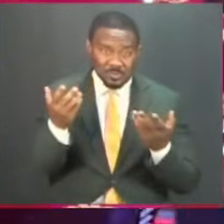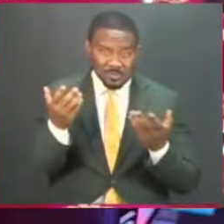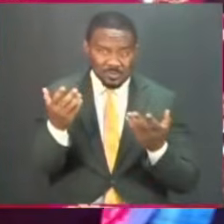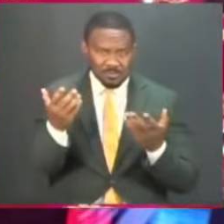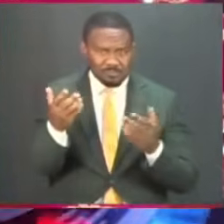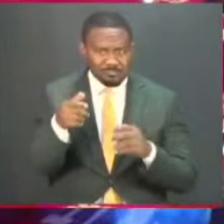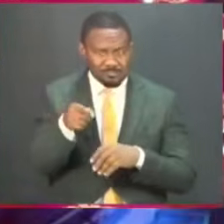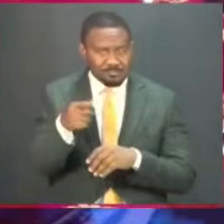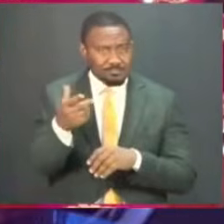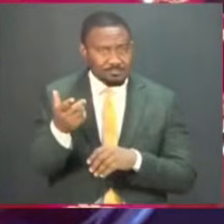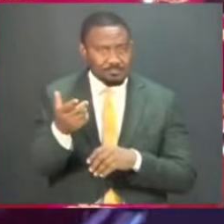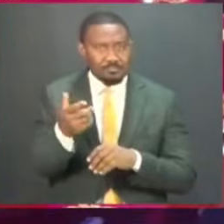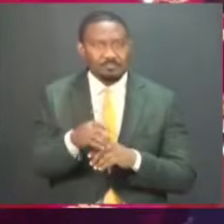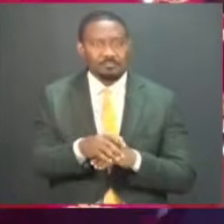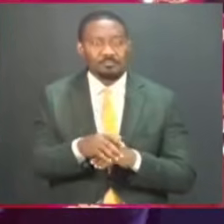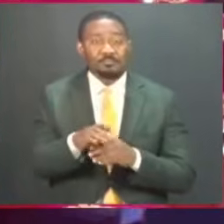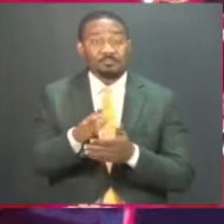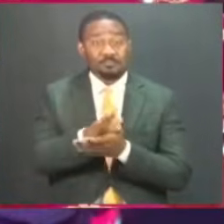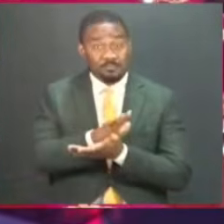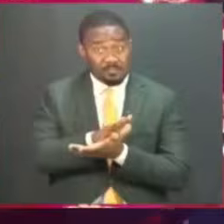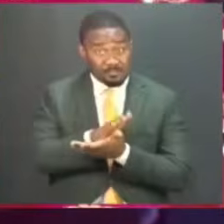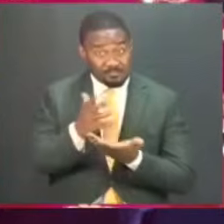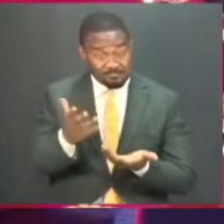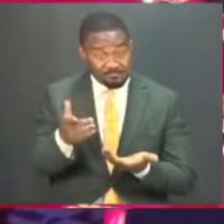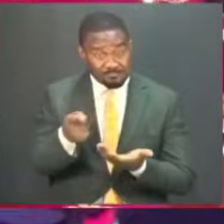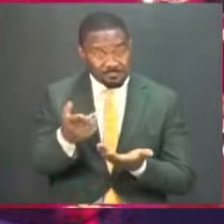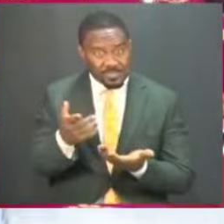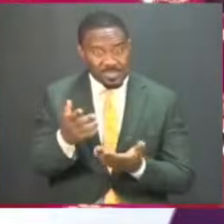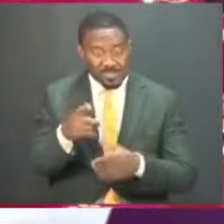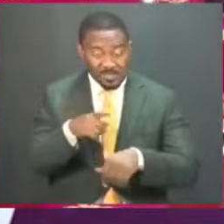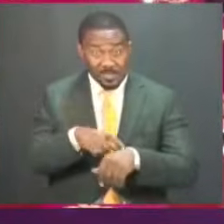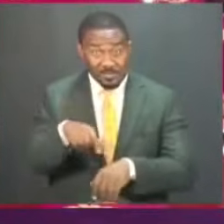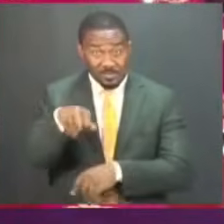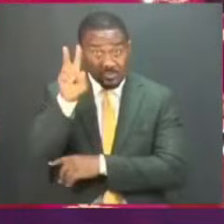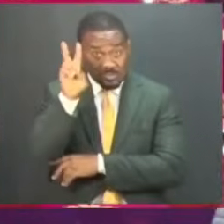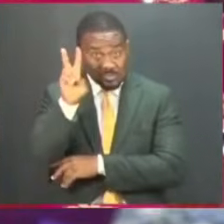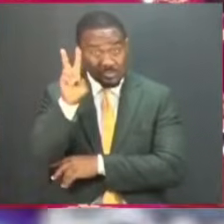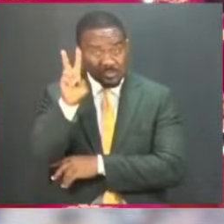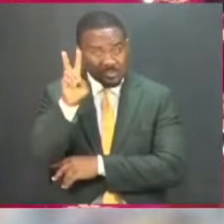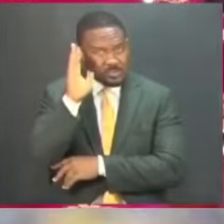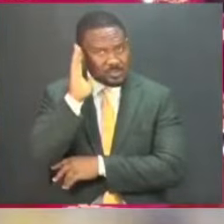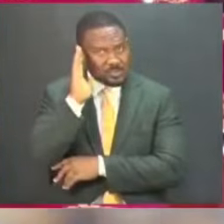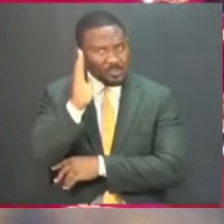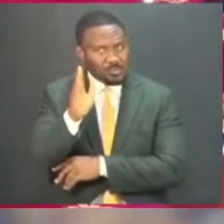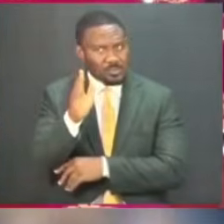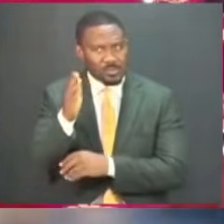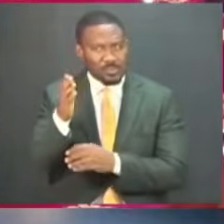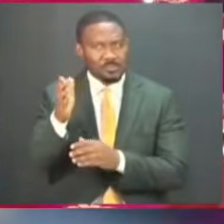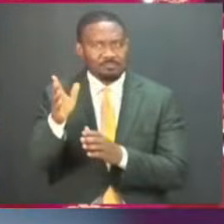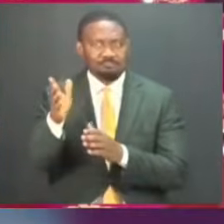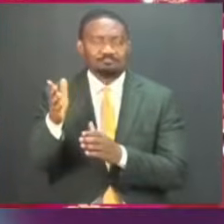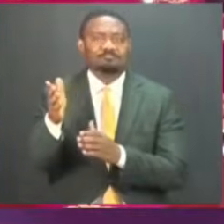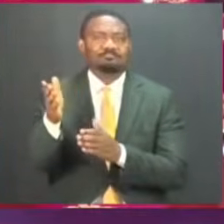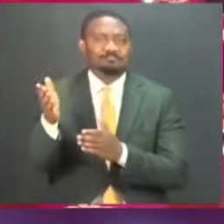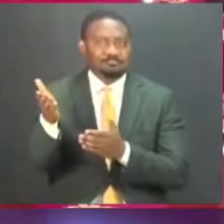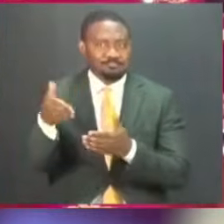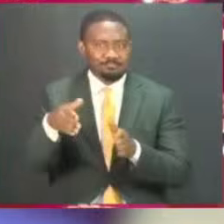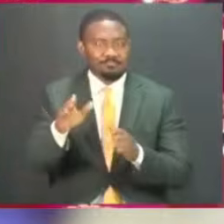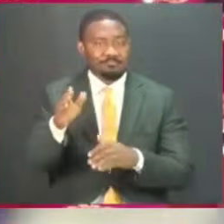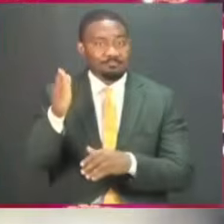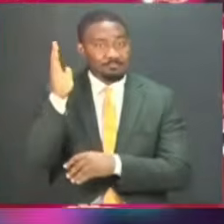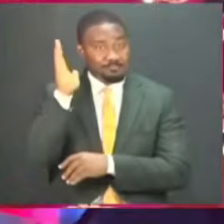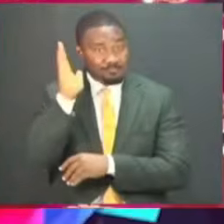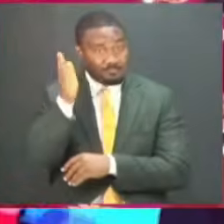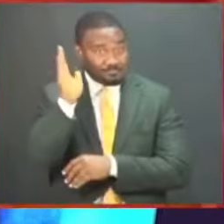is about to be laid. And then 2, we take the budget statement. The